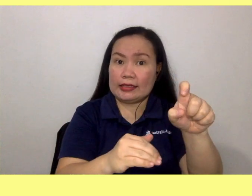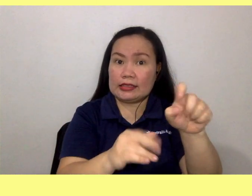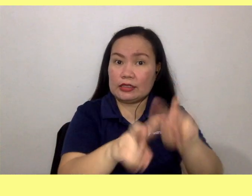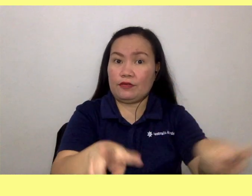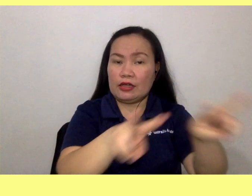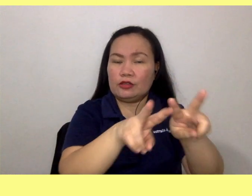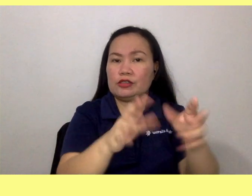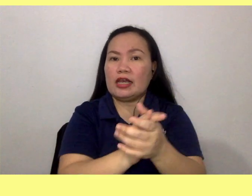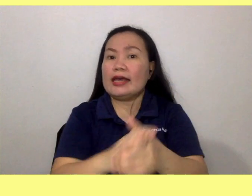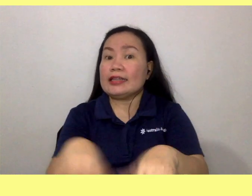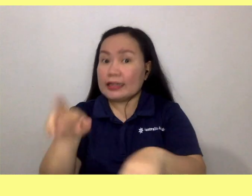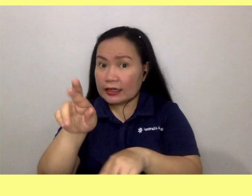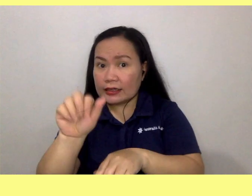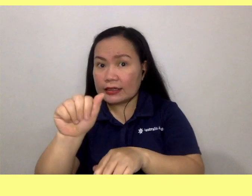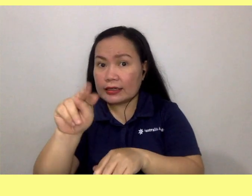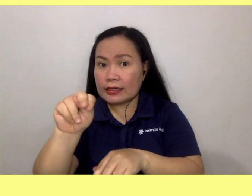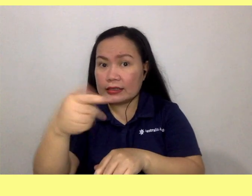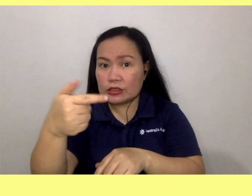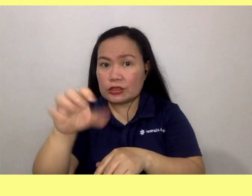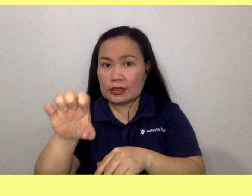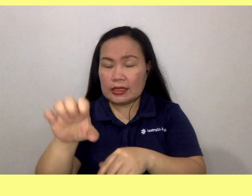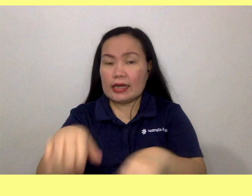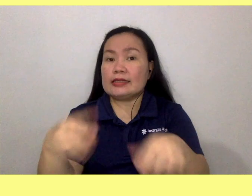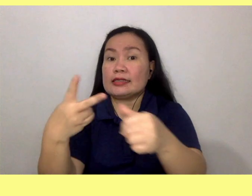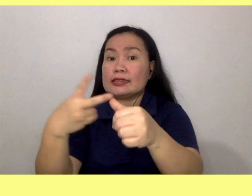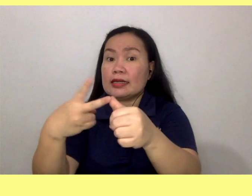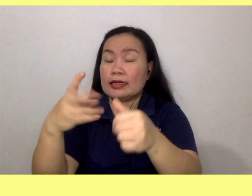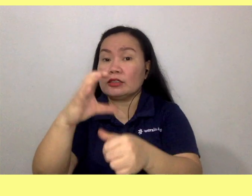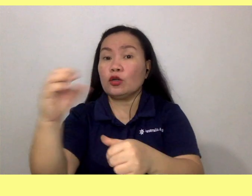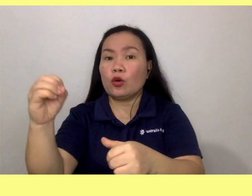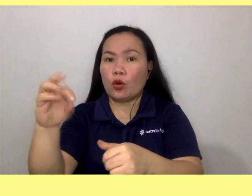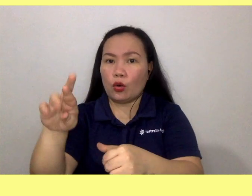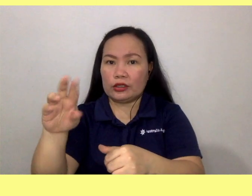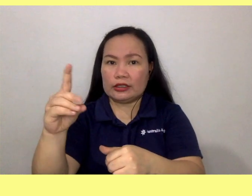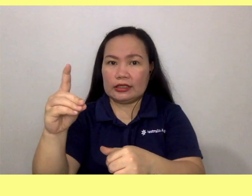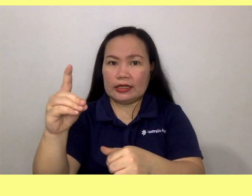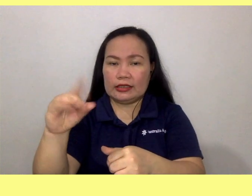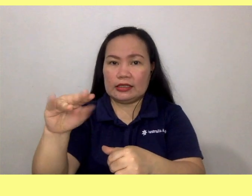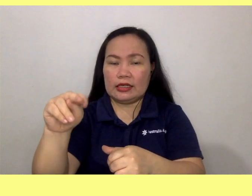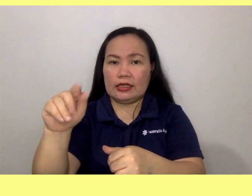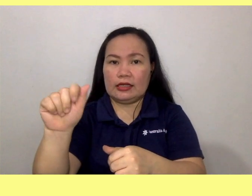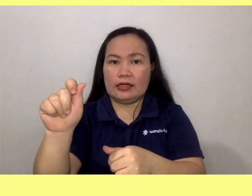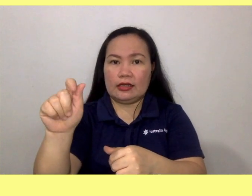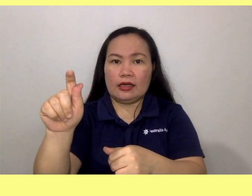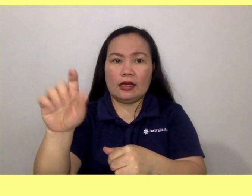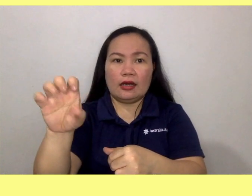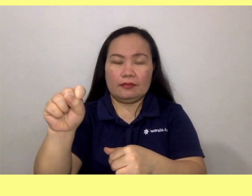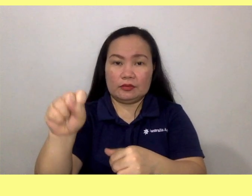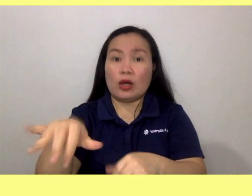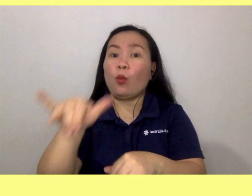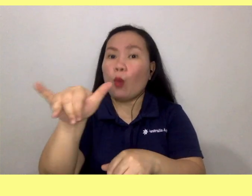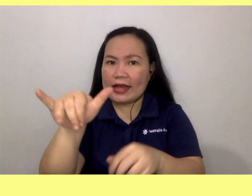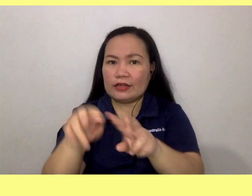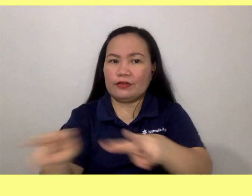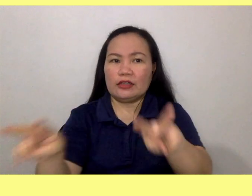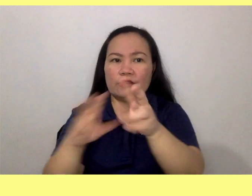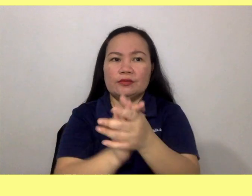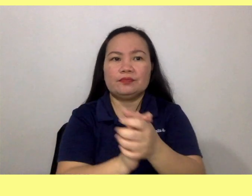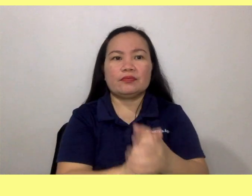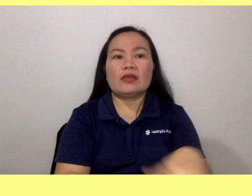second coordinates ng ating ordered pairs. So, ibig sabihin, yung ating blue one, the color